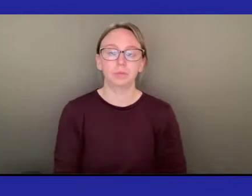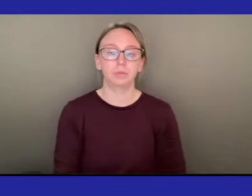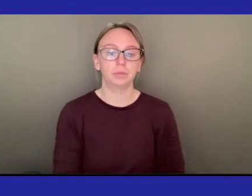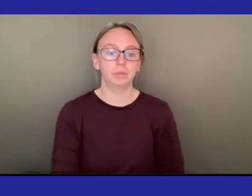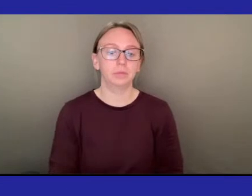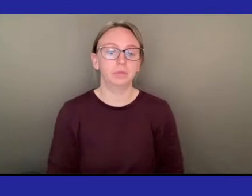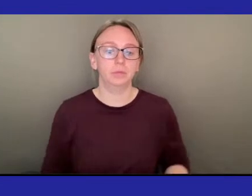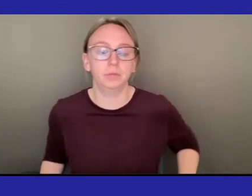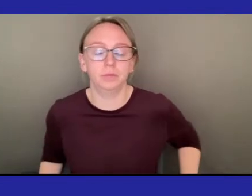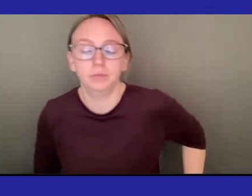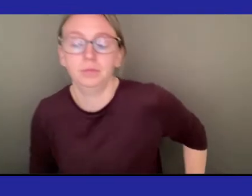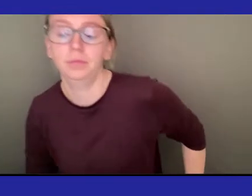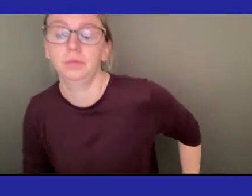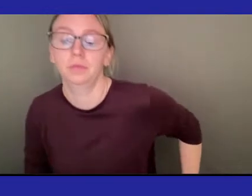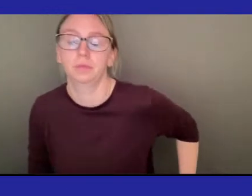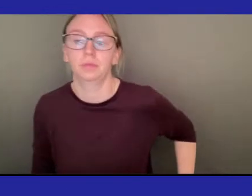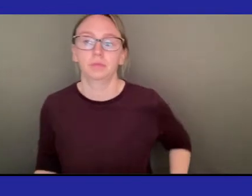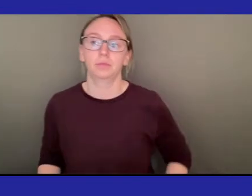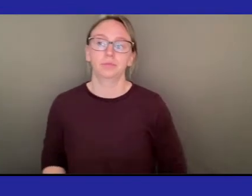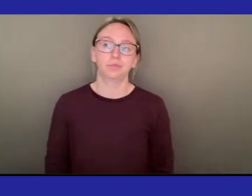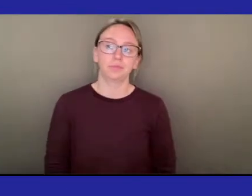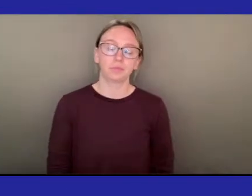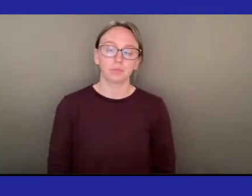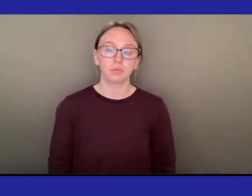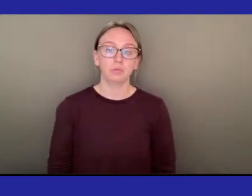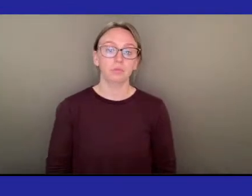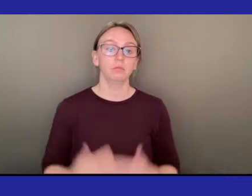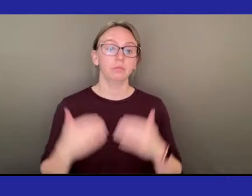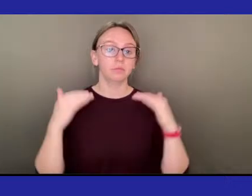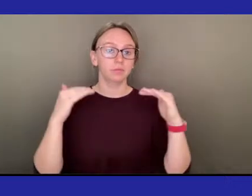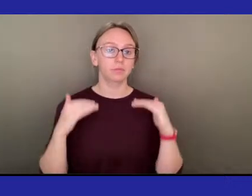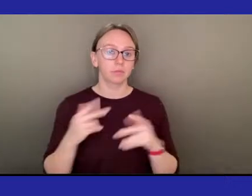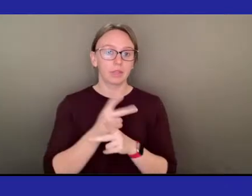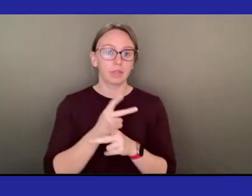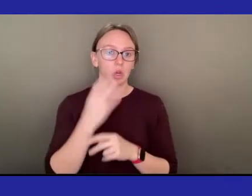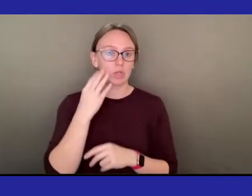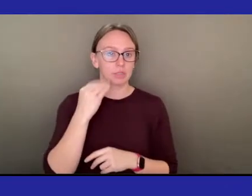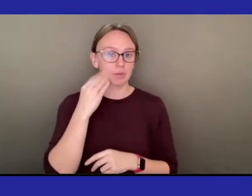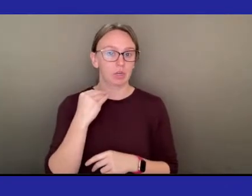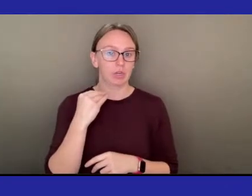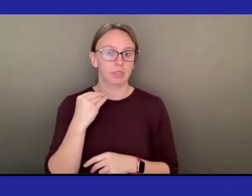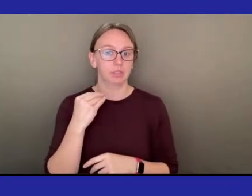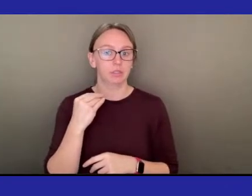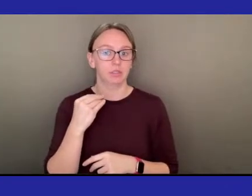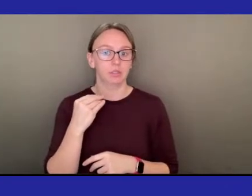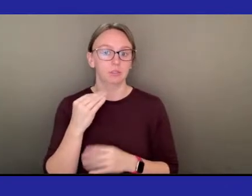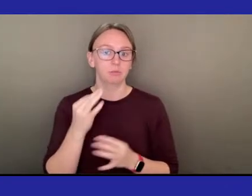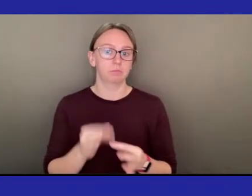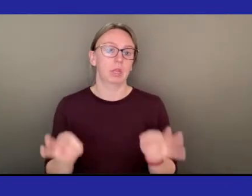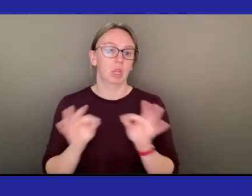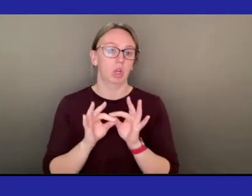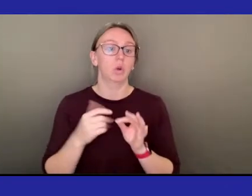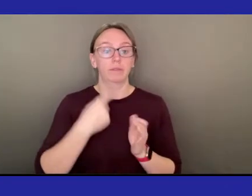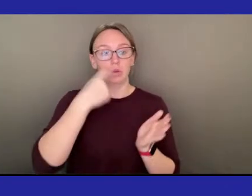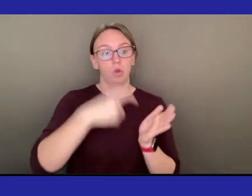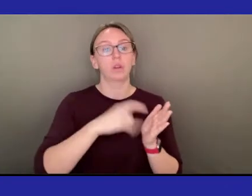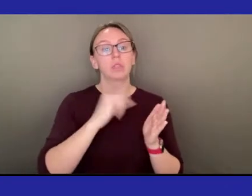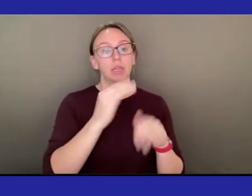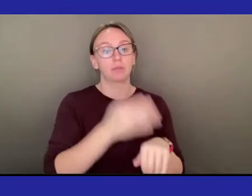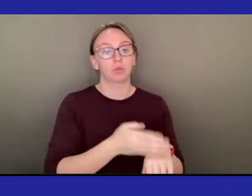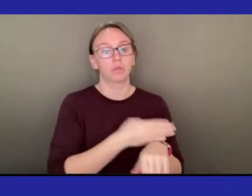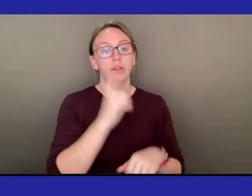next slide. All right, so moving to our care experience pillar, we've seen an improvement in the ambulatory care